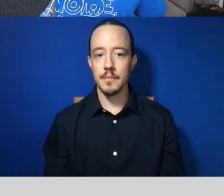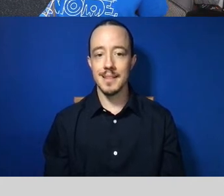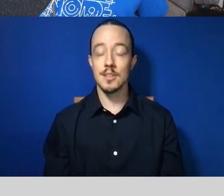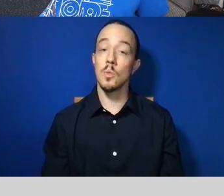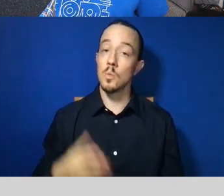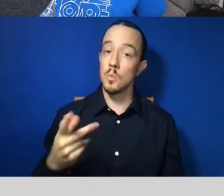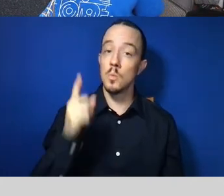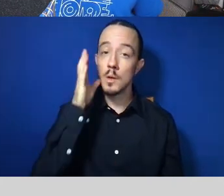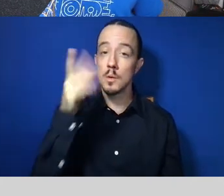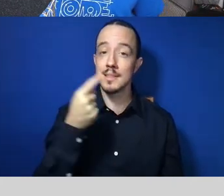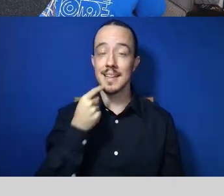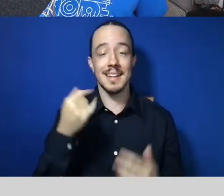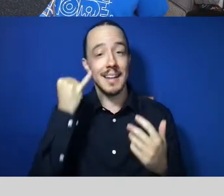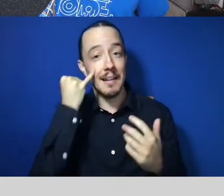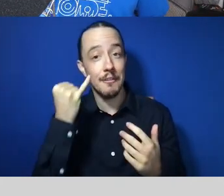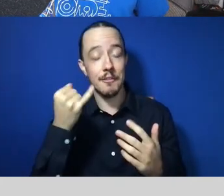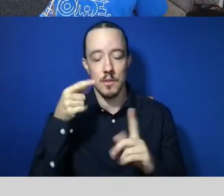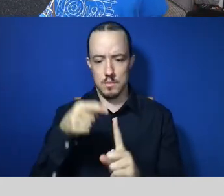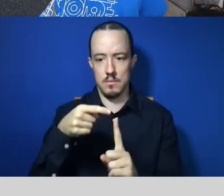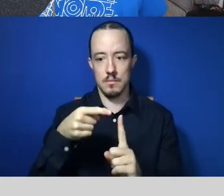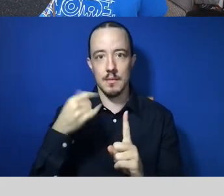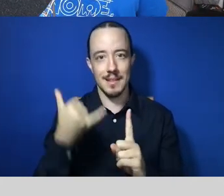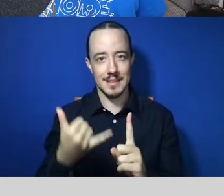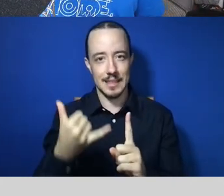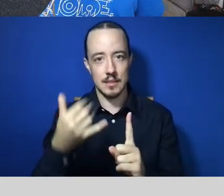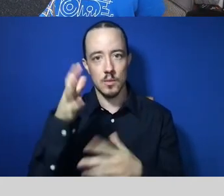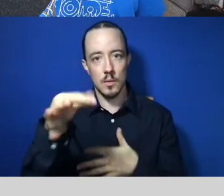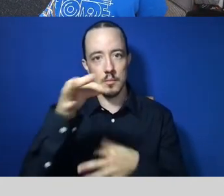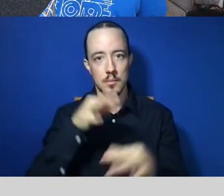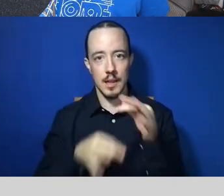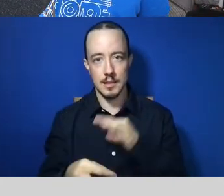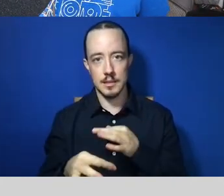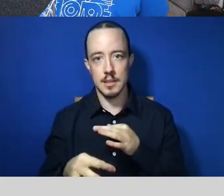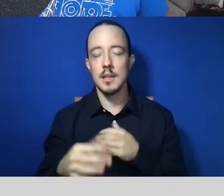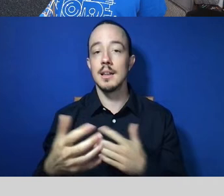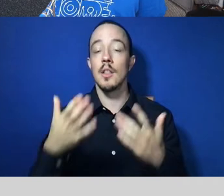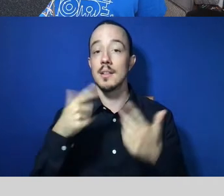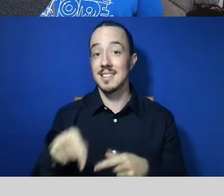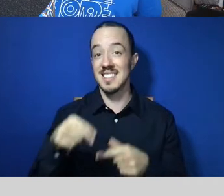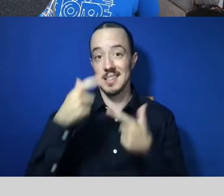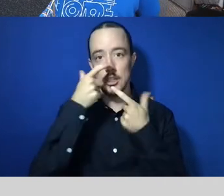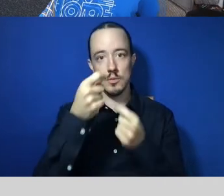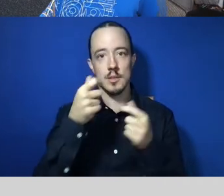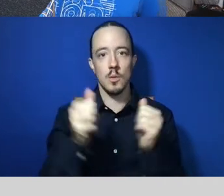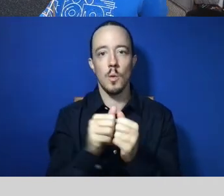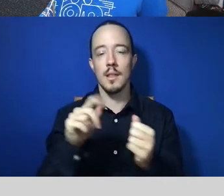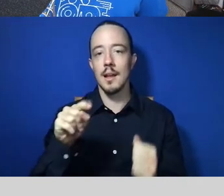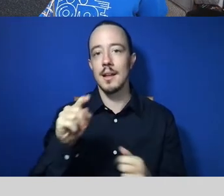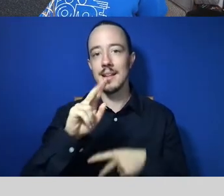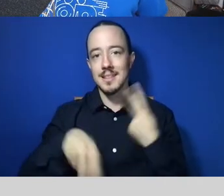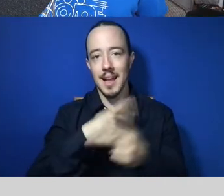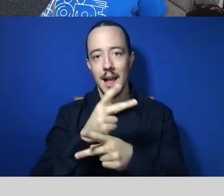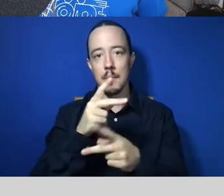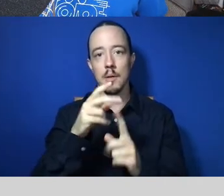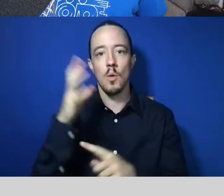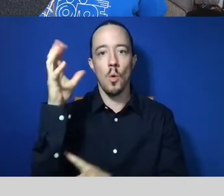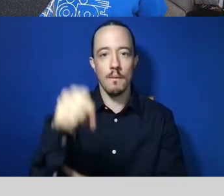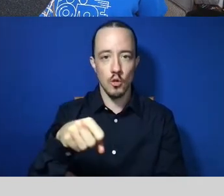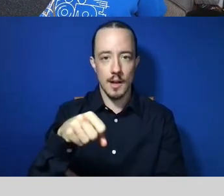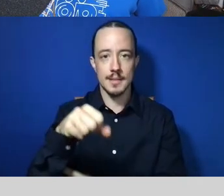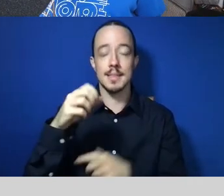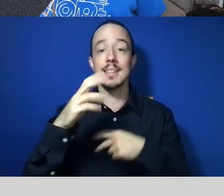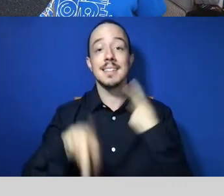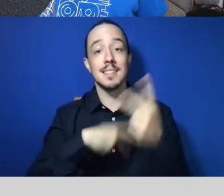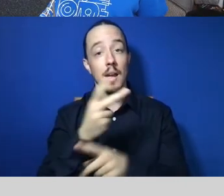this exists, let's go ahead and replace it. Here is where we get a little interesting with type overrides. What we're doing